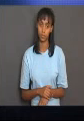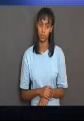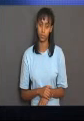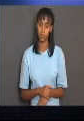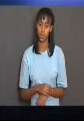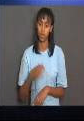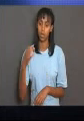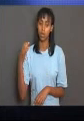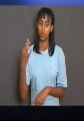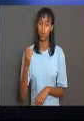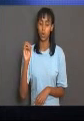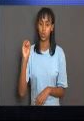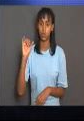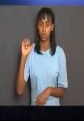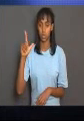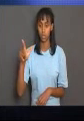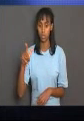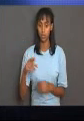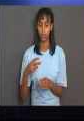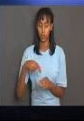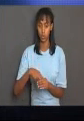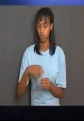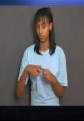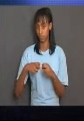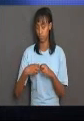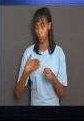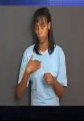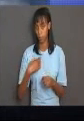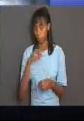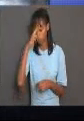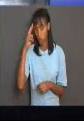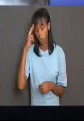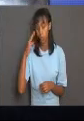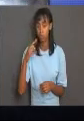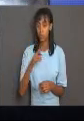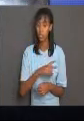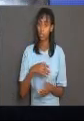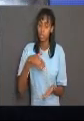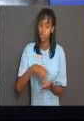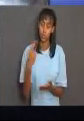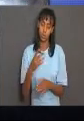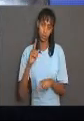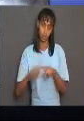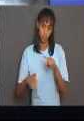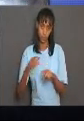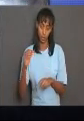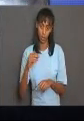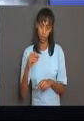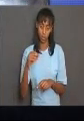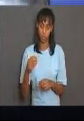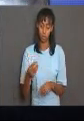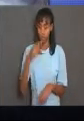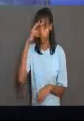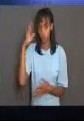Fossil fuels are problematic because they cannot be reused and they cause